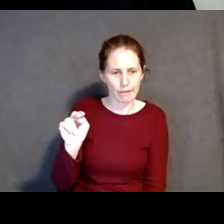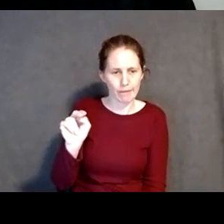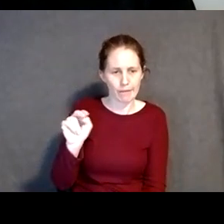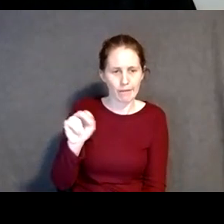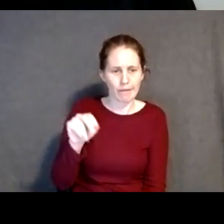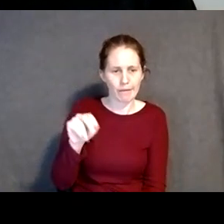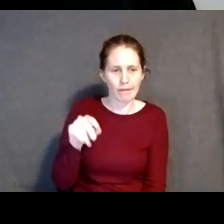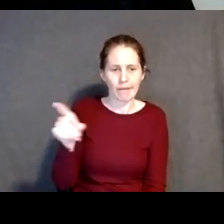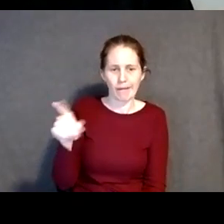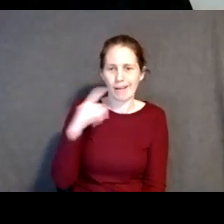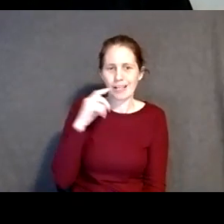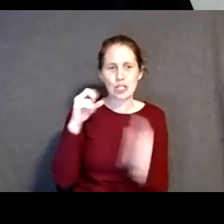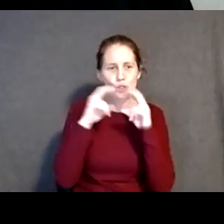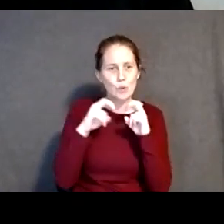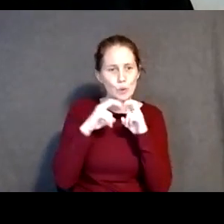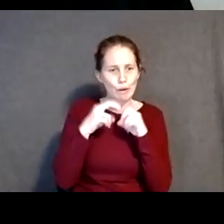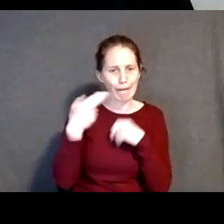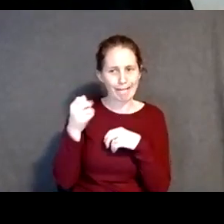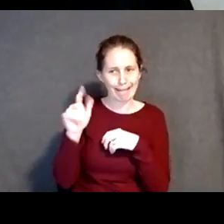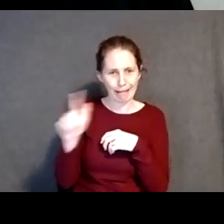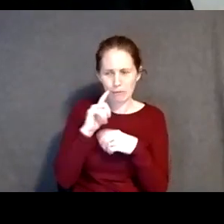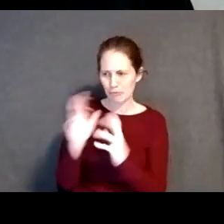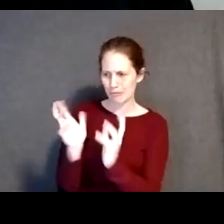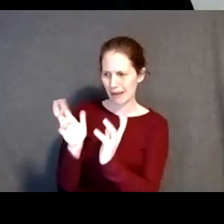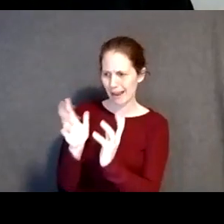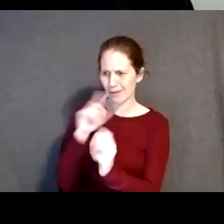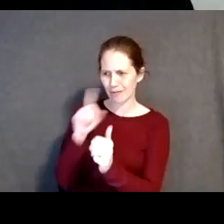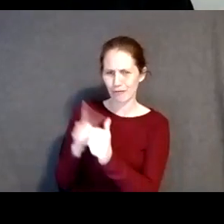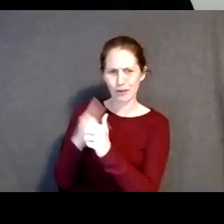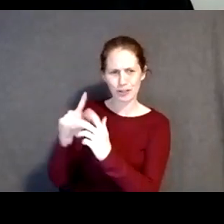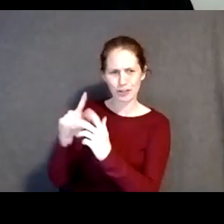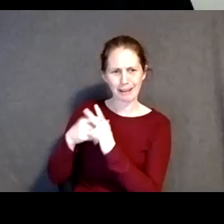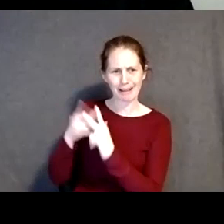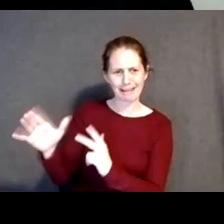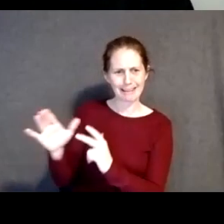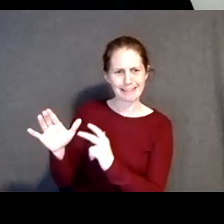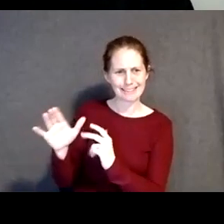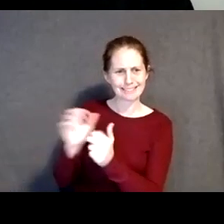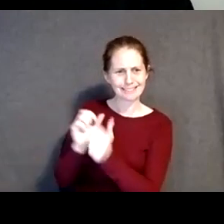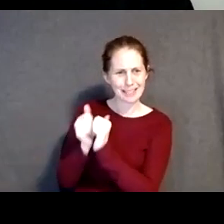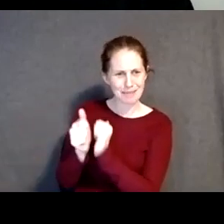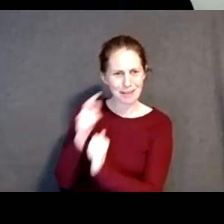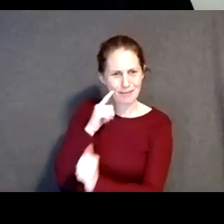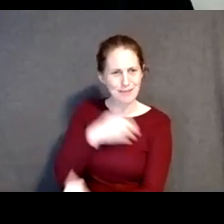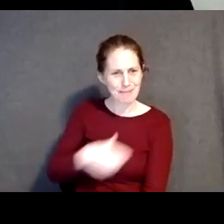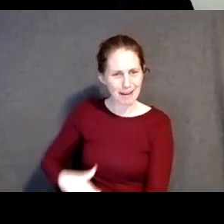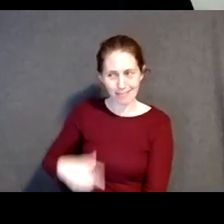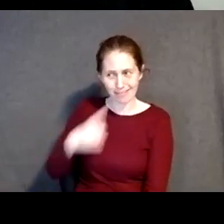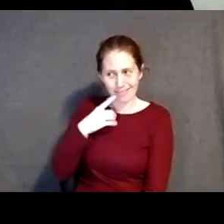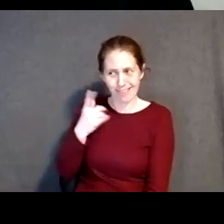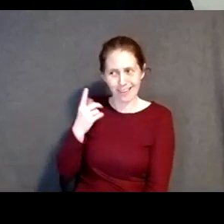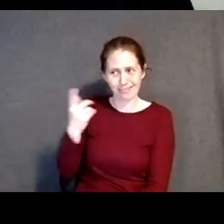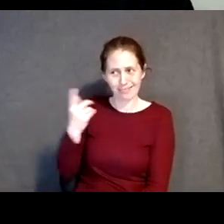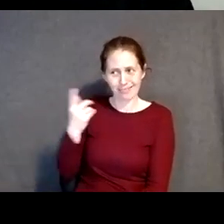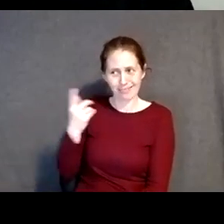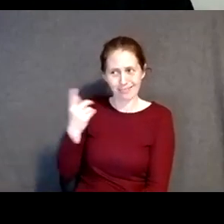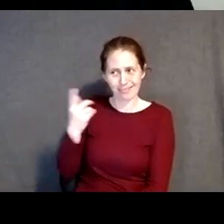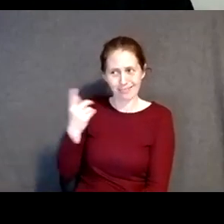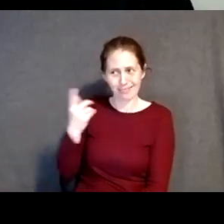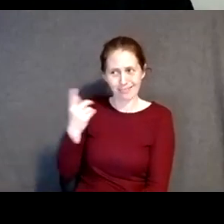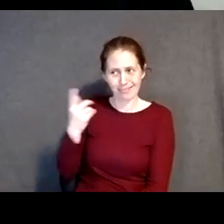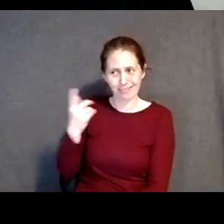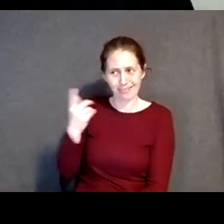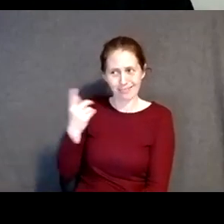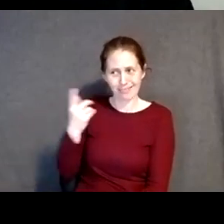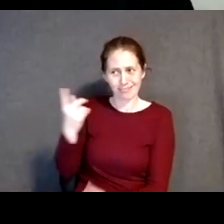with him, chatting when he began his campaign for mayor. I was there. He used to come to my church. I